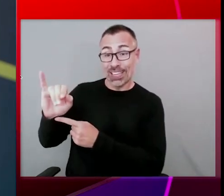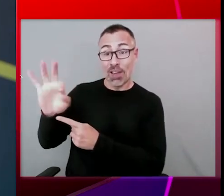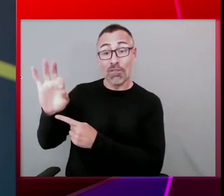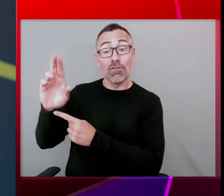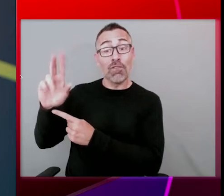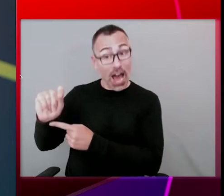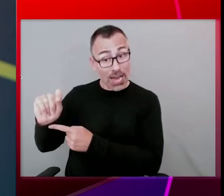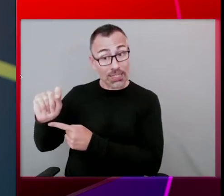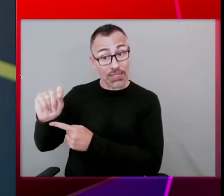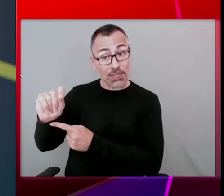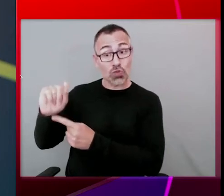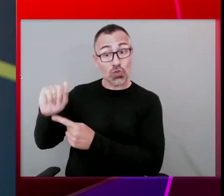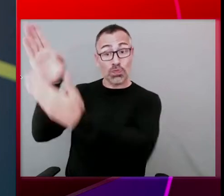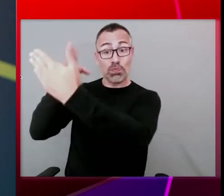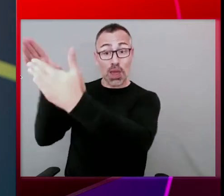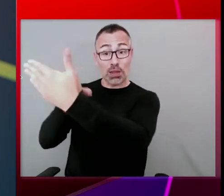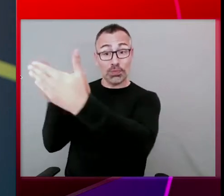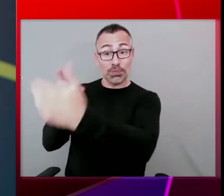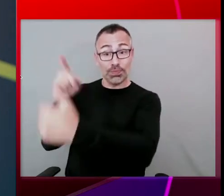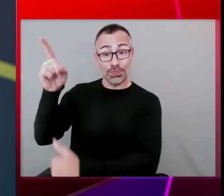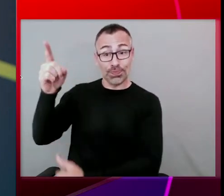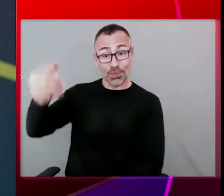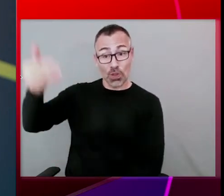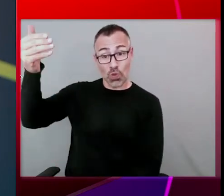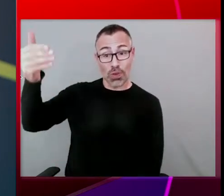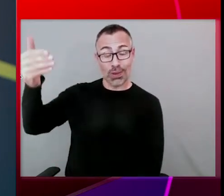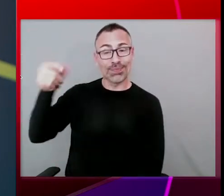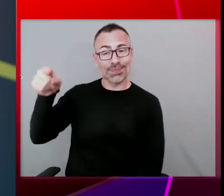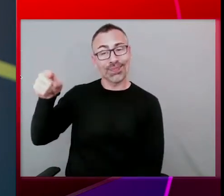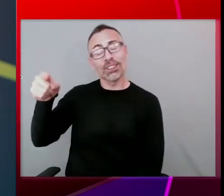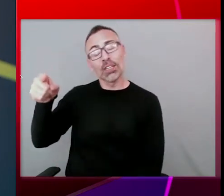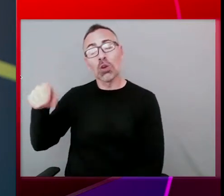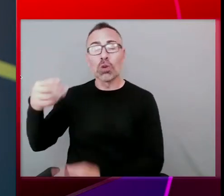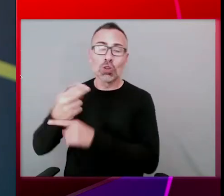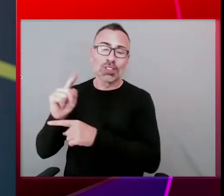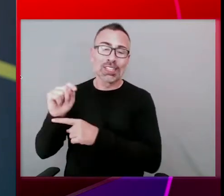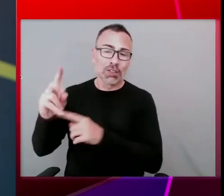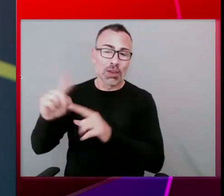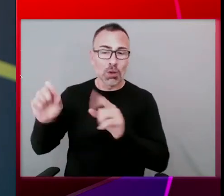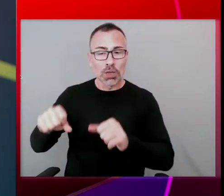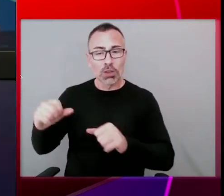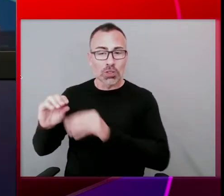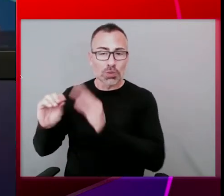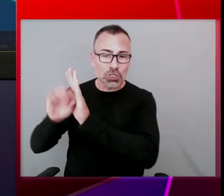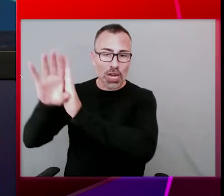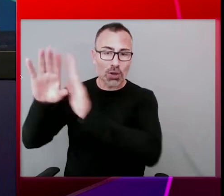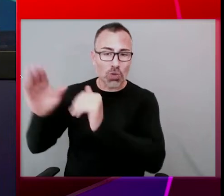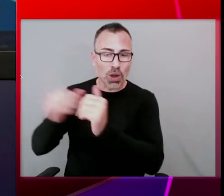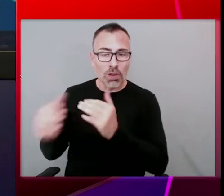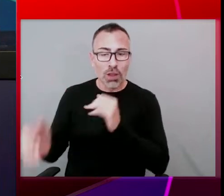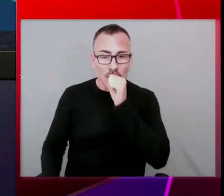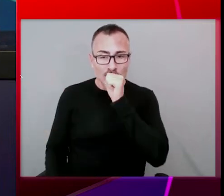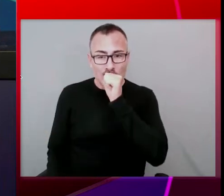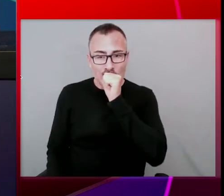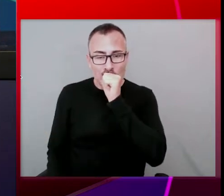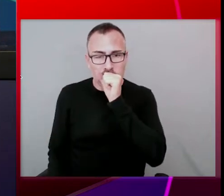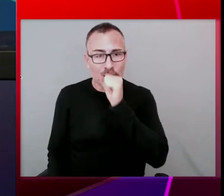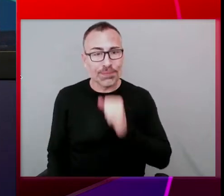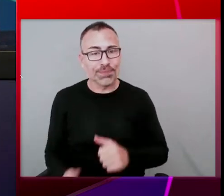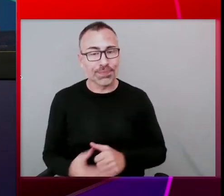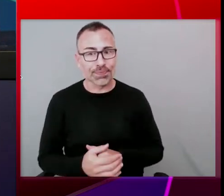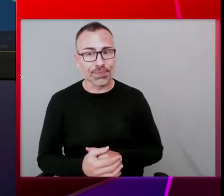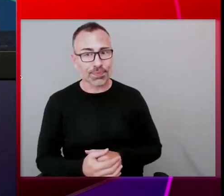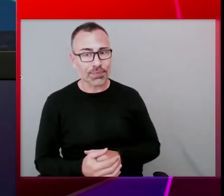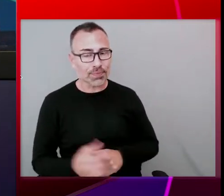In this case, we're using a TV. We could use a projector or whatever. And what I thought was awesome about the Sonic Graffiti is that